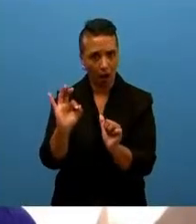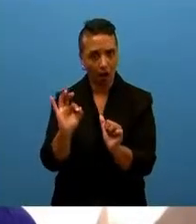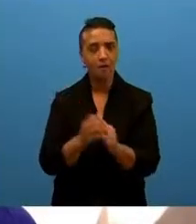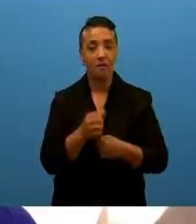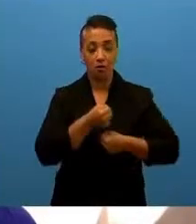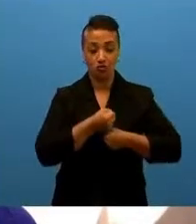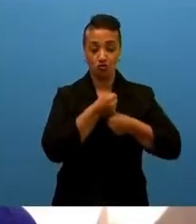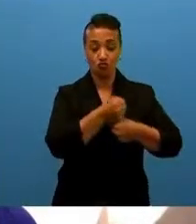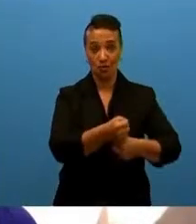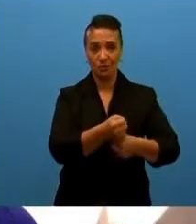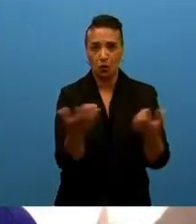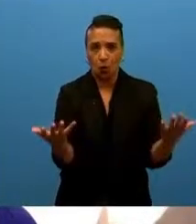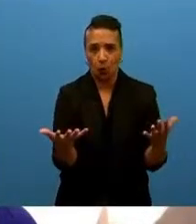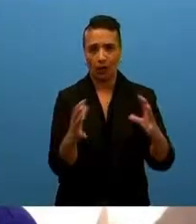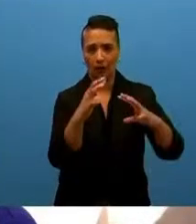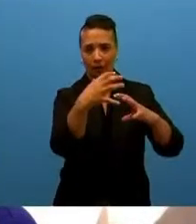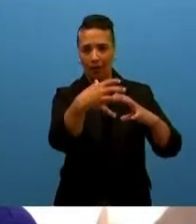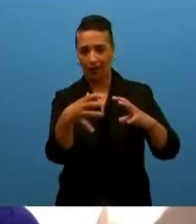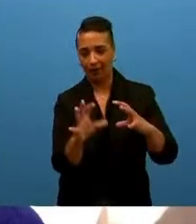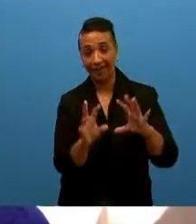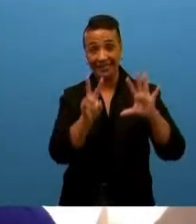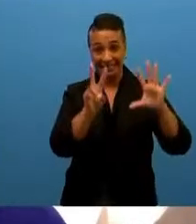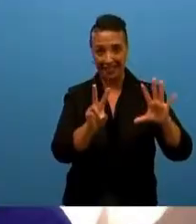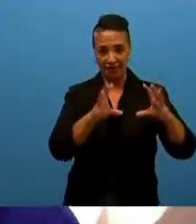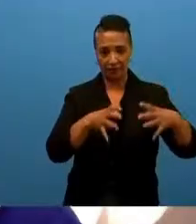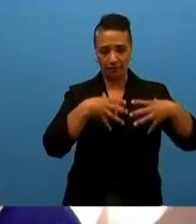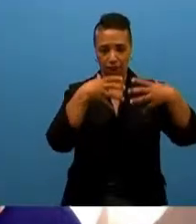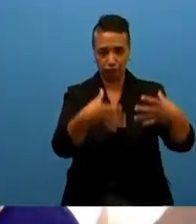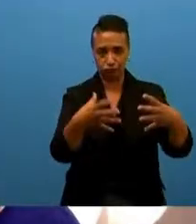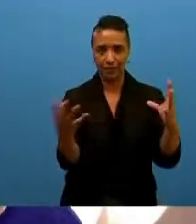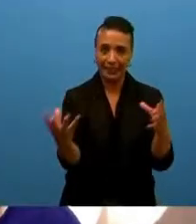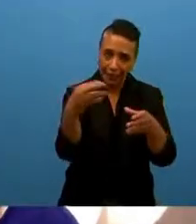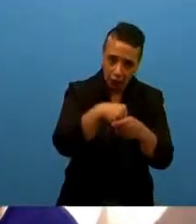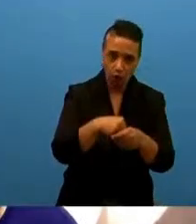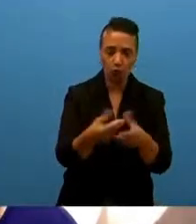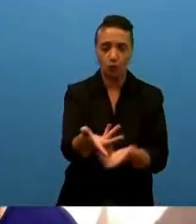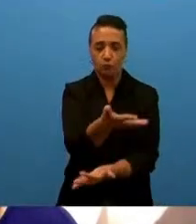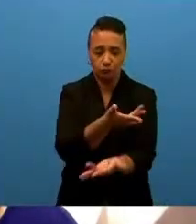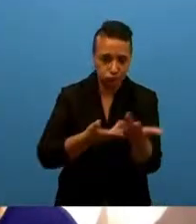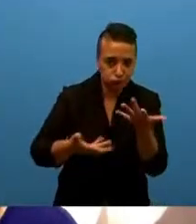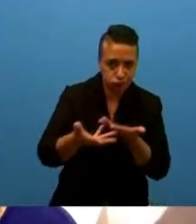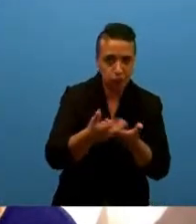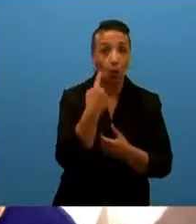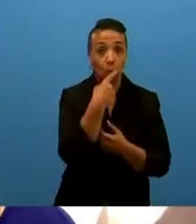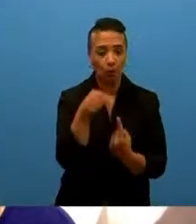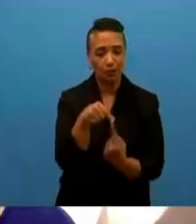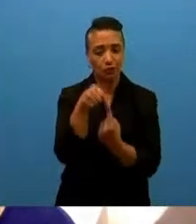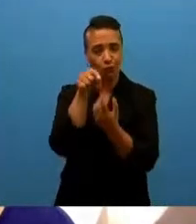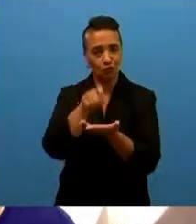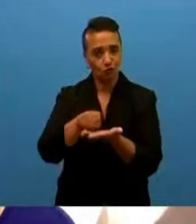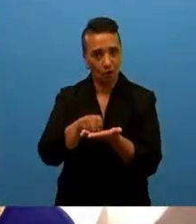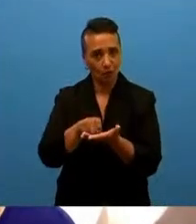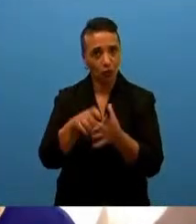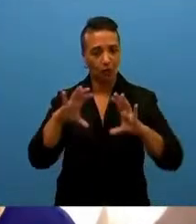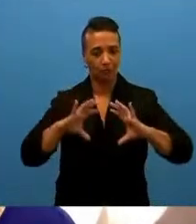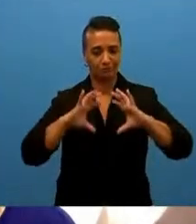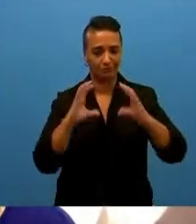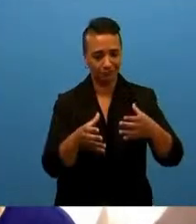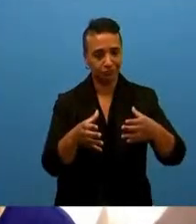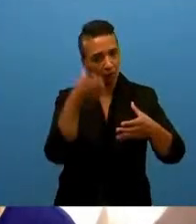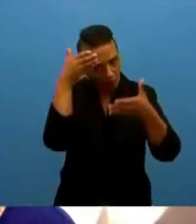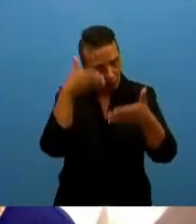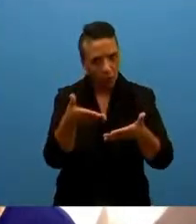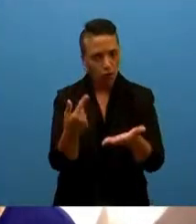from the 7 socio-cultural regions participated in the interactive dialogues with the Special Rapporteur on the Rights of Indigenous